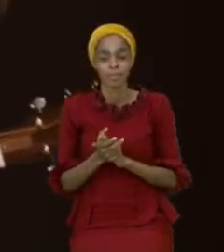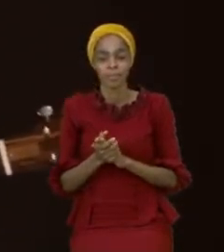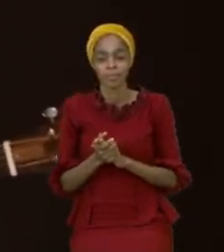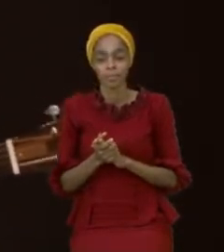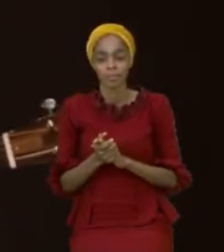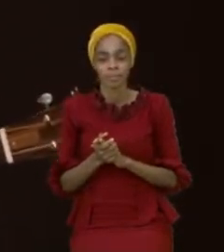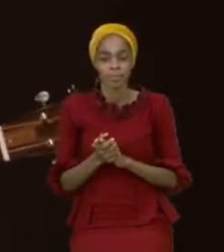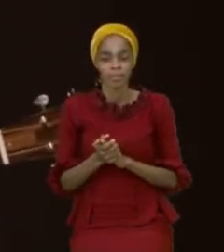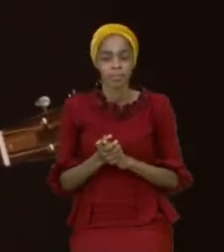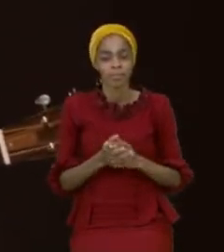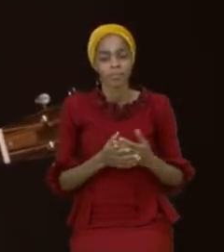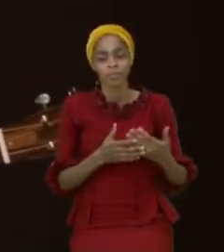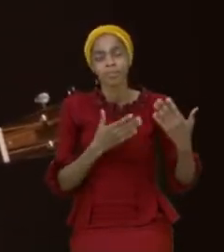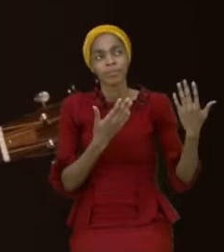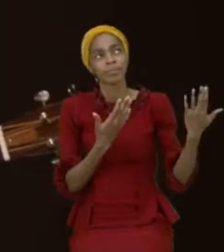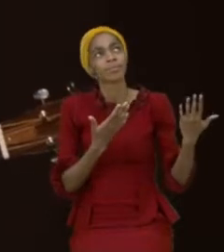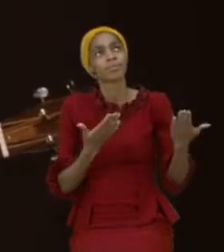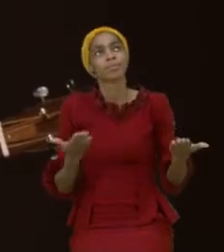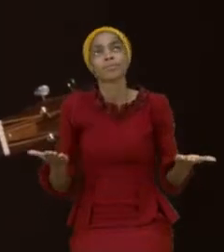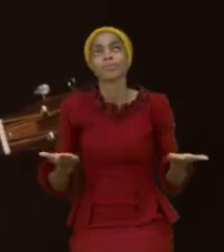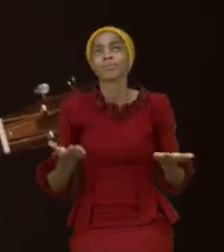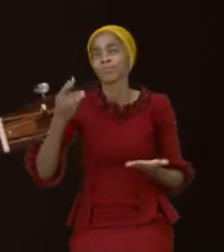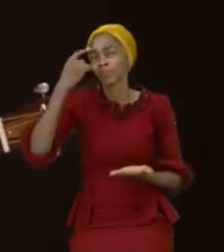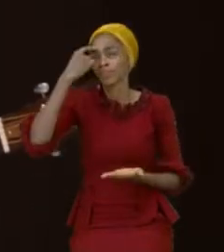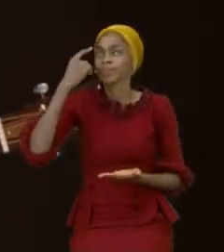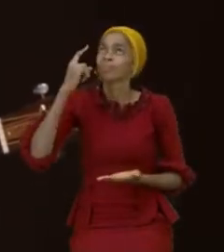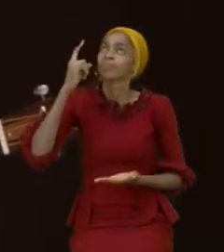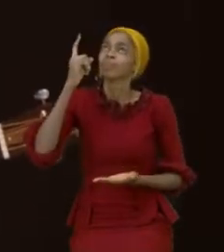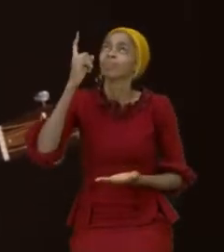with me, waiting here for you.